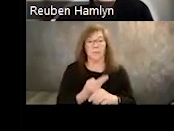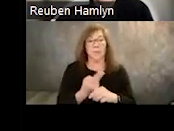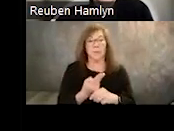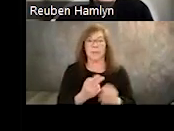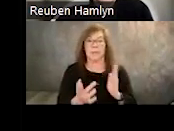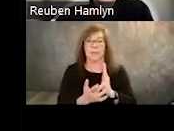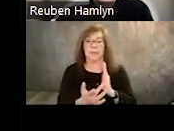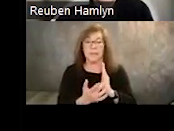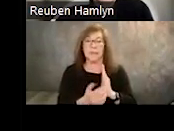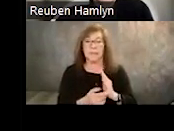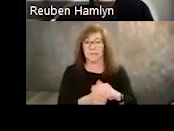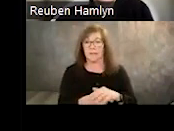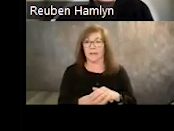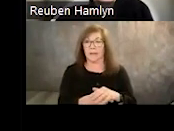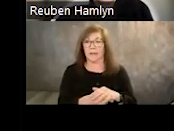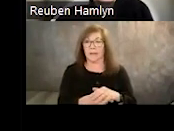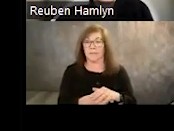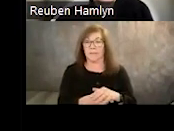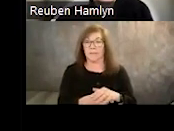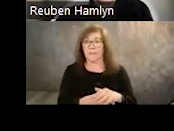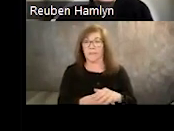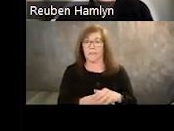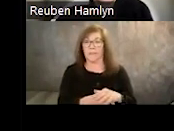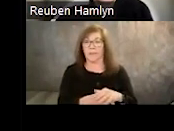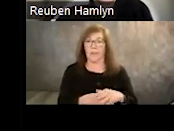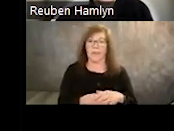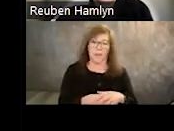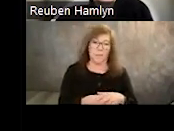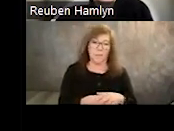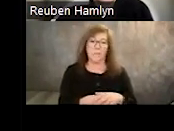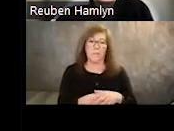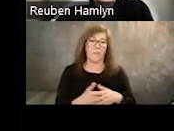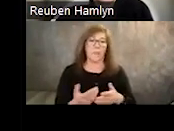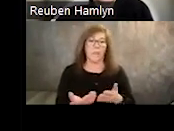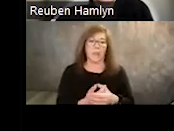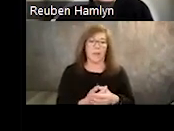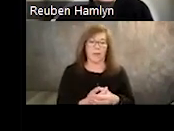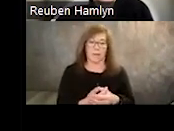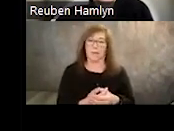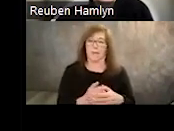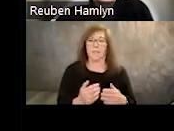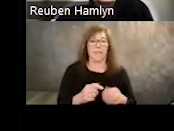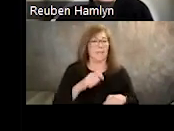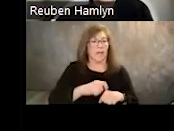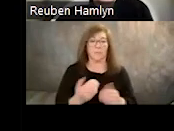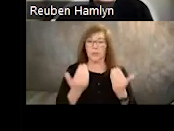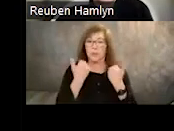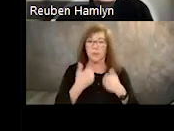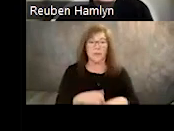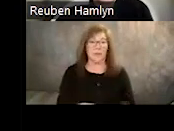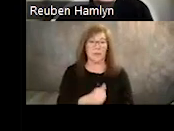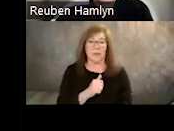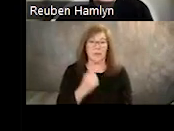techniques, that the backlight, the mosaic ones, they can be time consuming, they don't map the